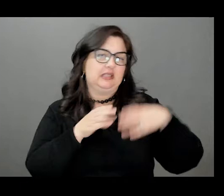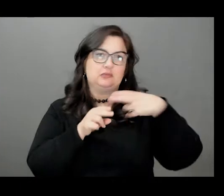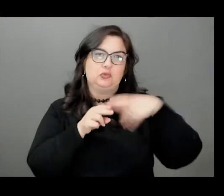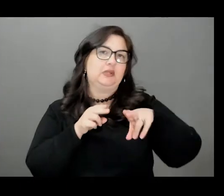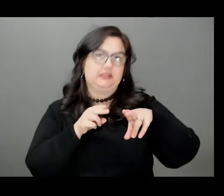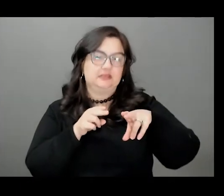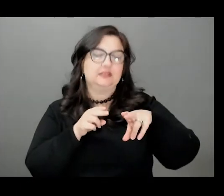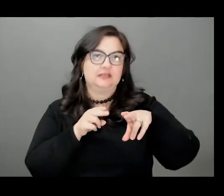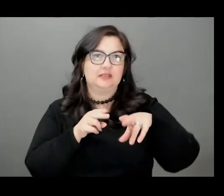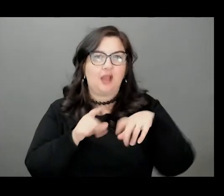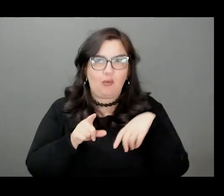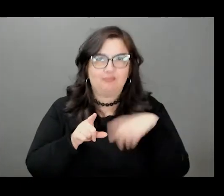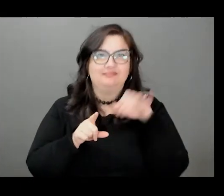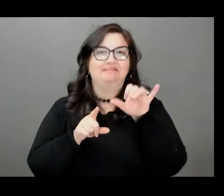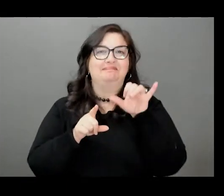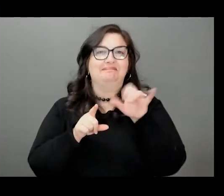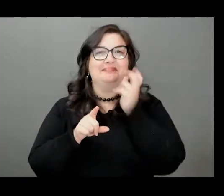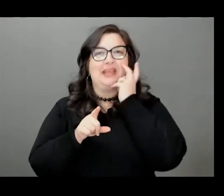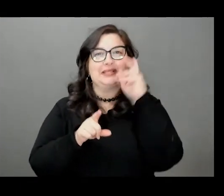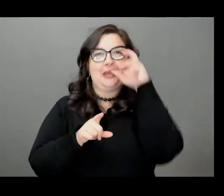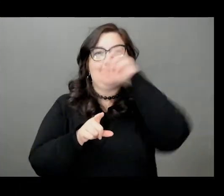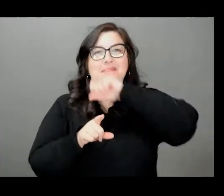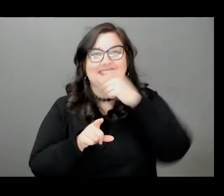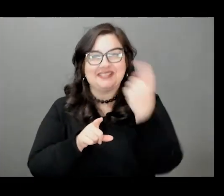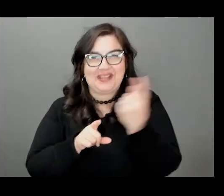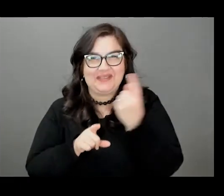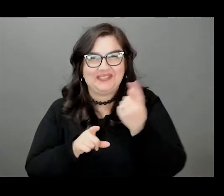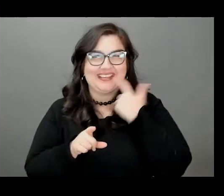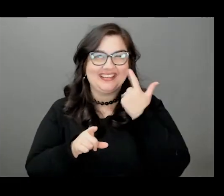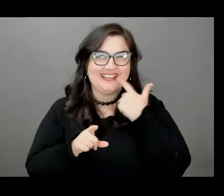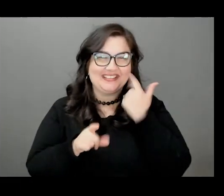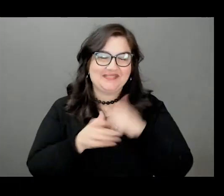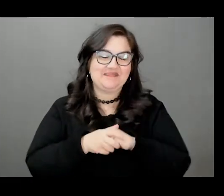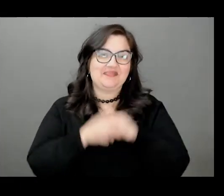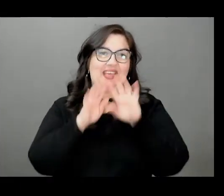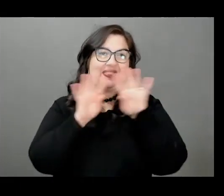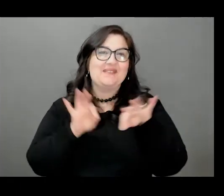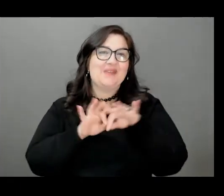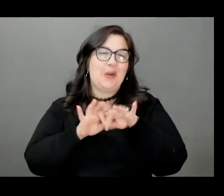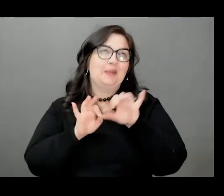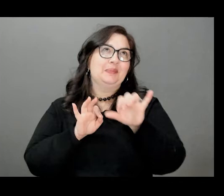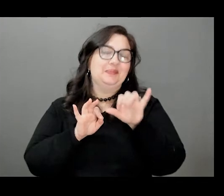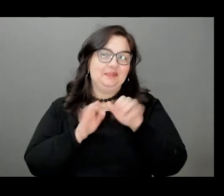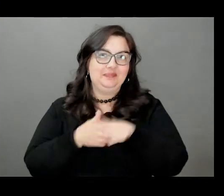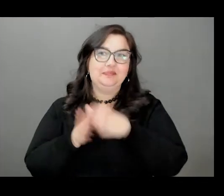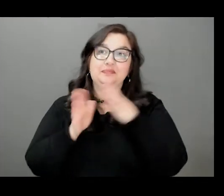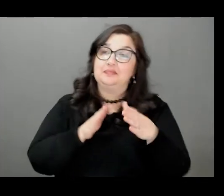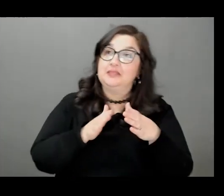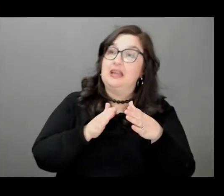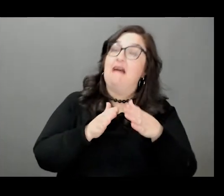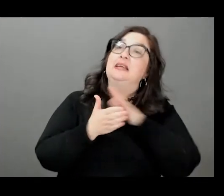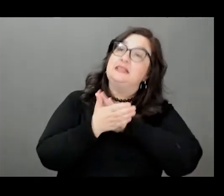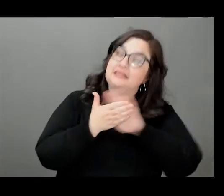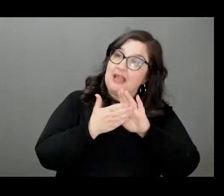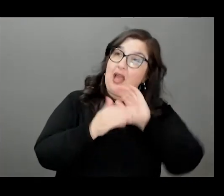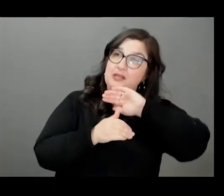just complete this. Looks like I missed something on my form, and It's then